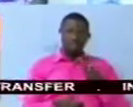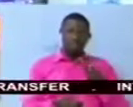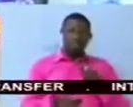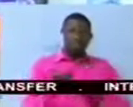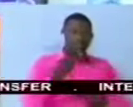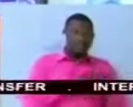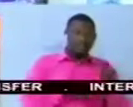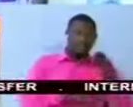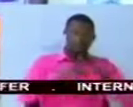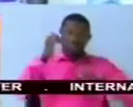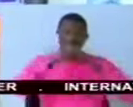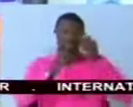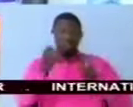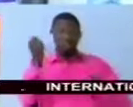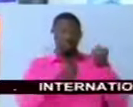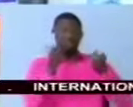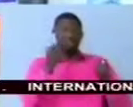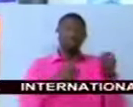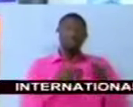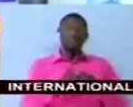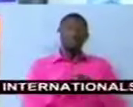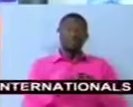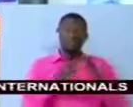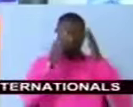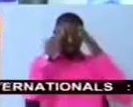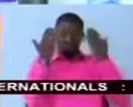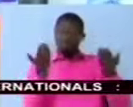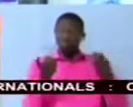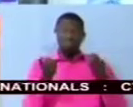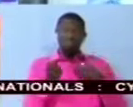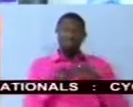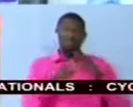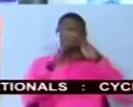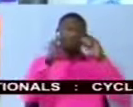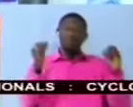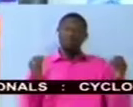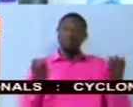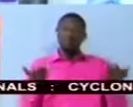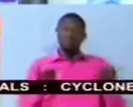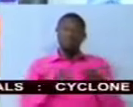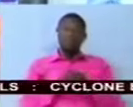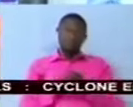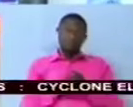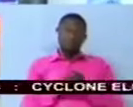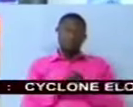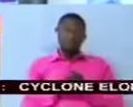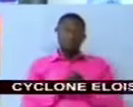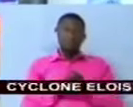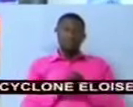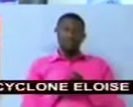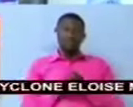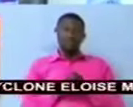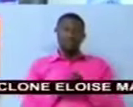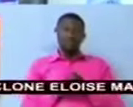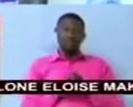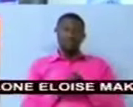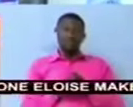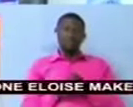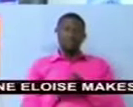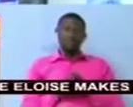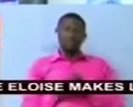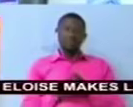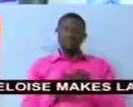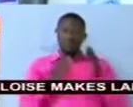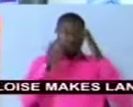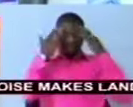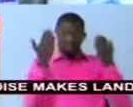and driving cars. Xamaluñ ma ben office. They didn't know anything about me in the offices. Xamaluñ ma ben department bu may liggéey. They